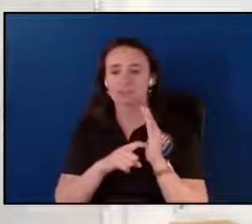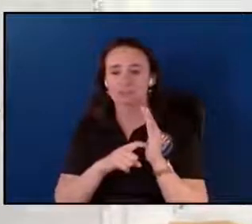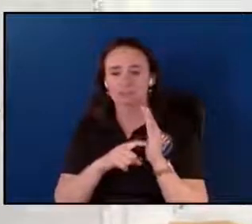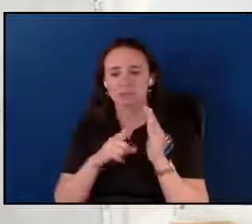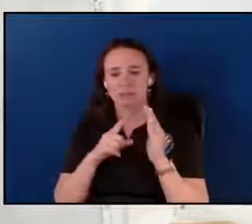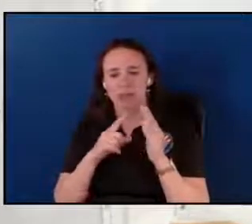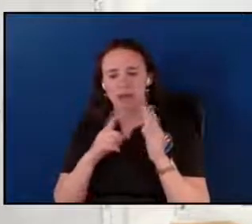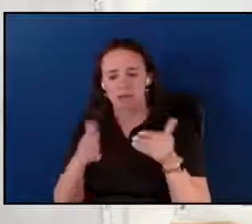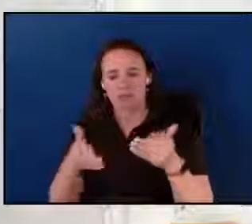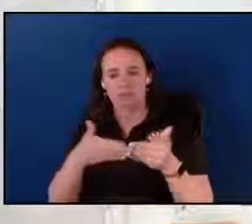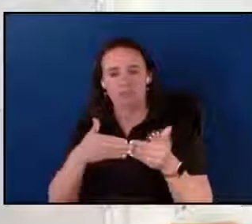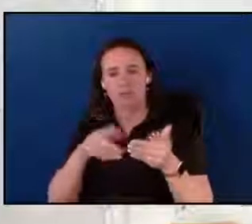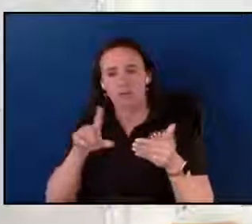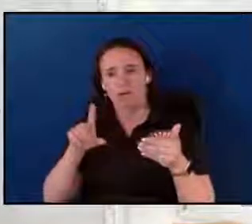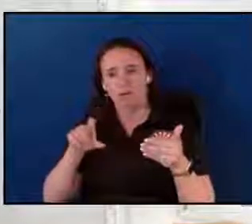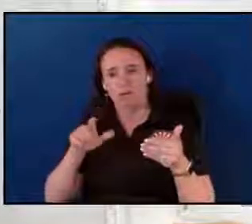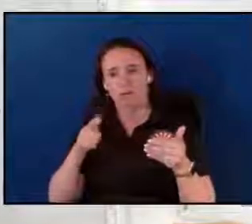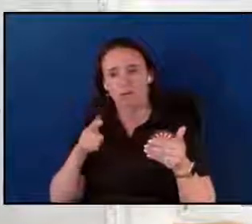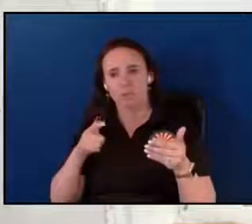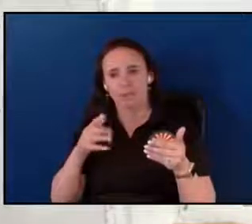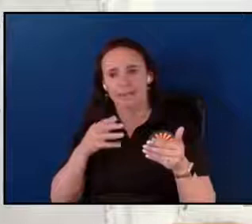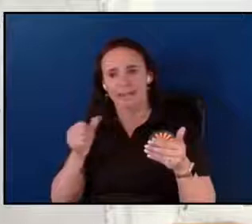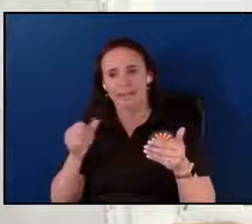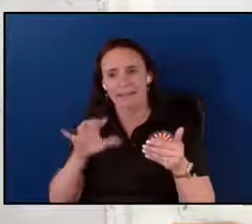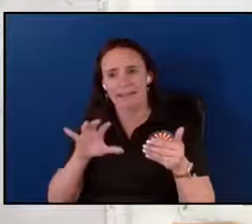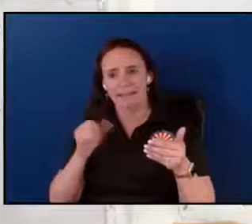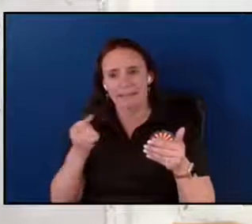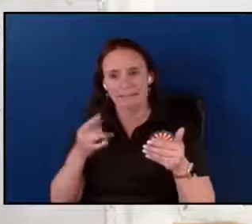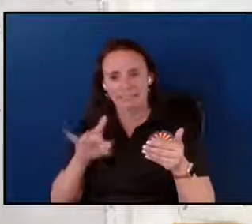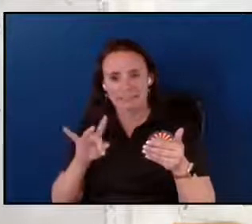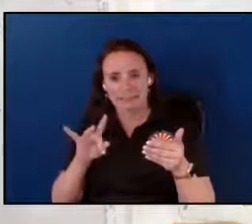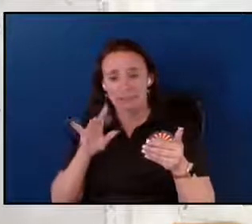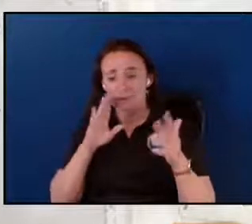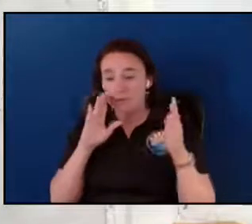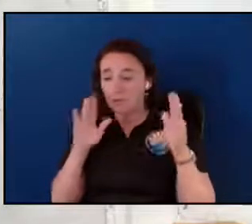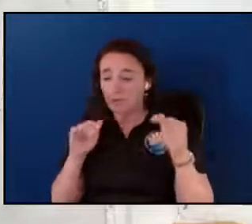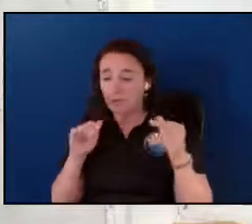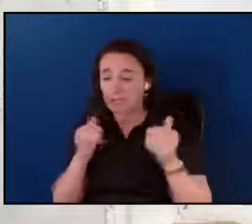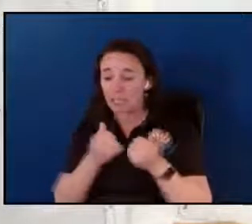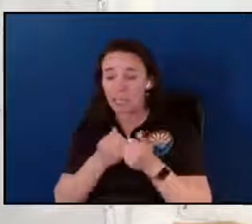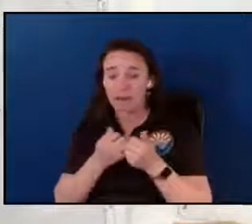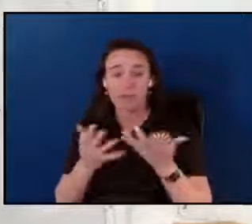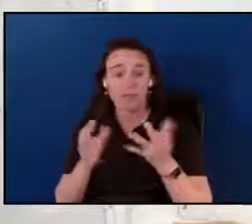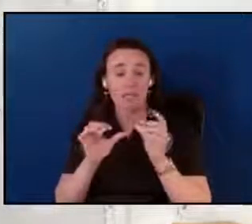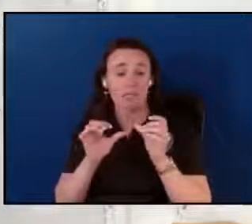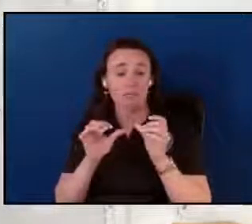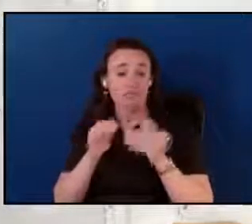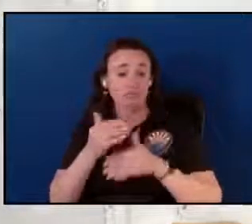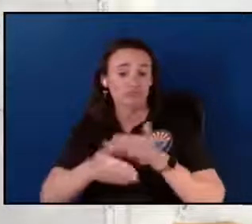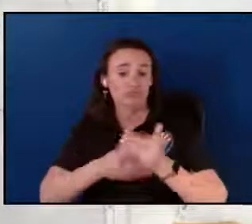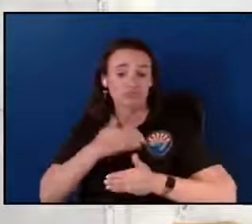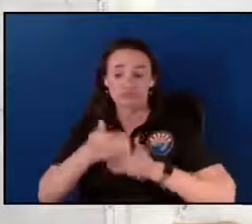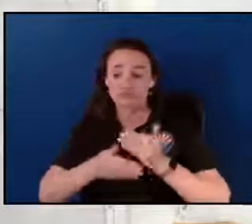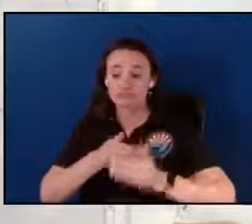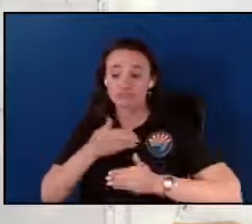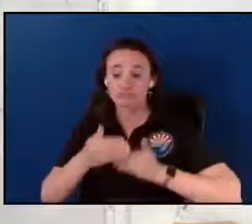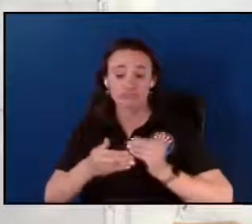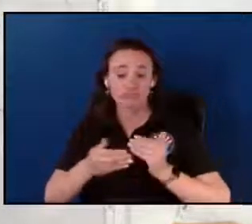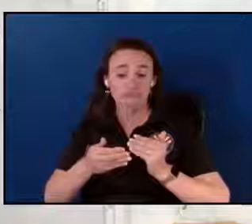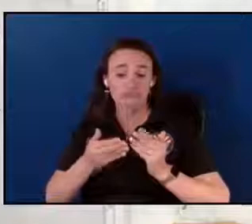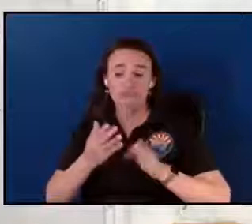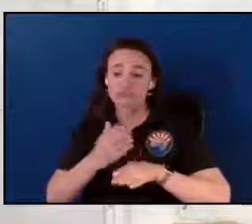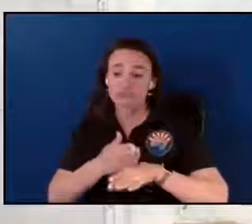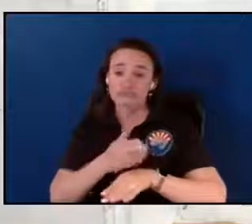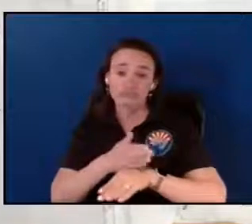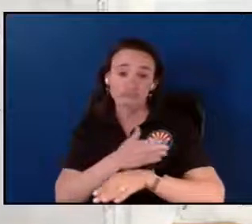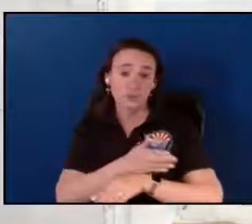the 121 and 518 intersection. Hopefully, if everything continues to go the way it's going and going well, we're going to be